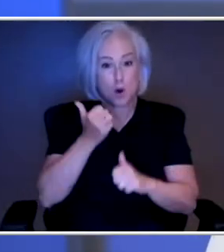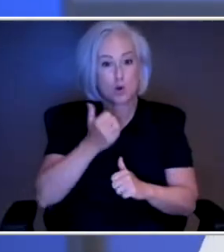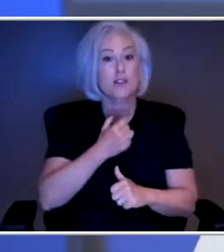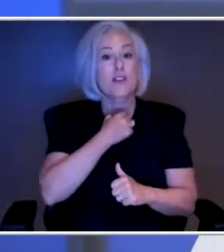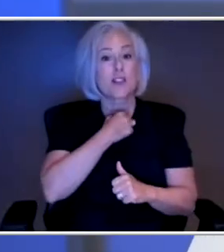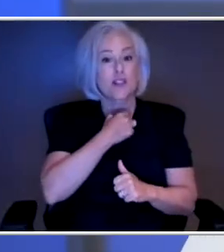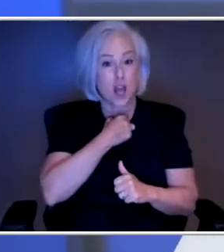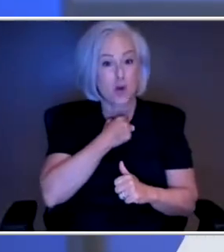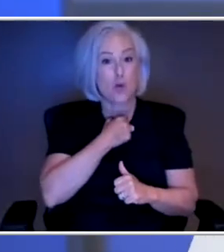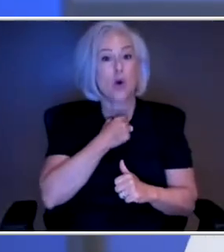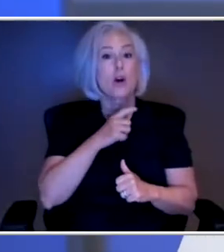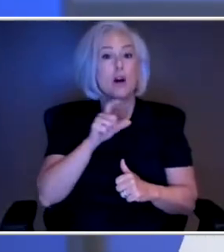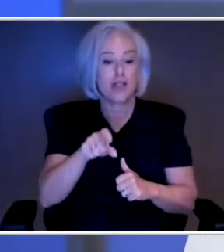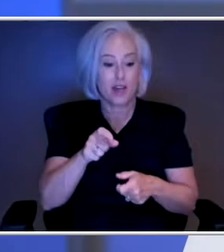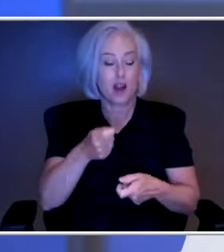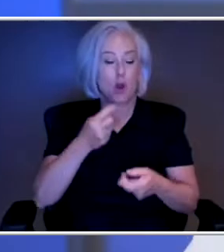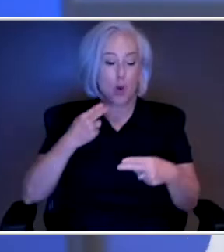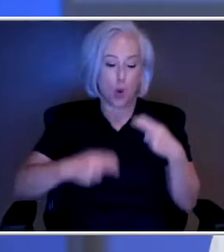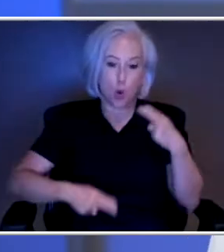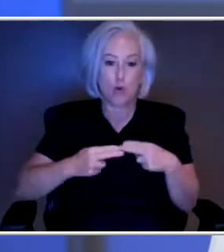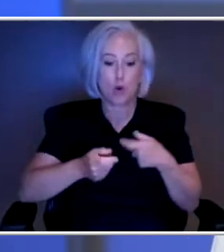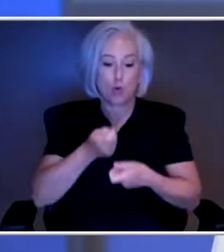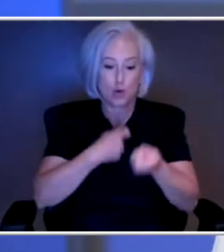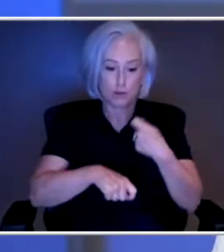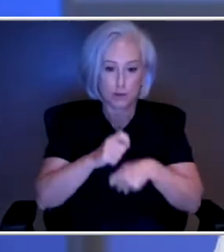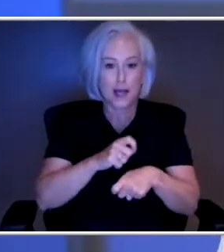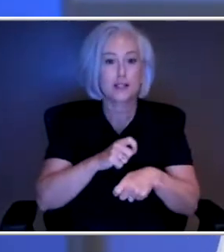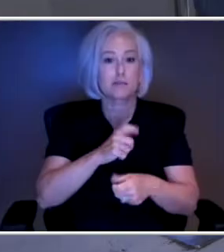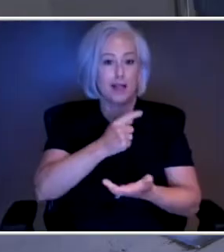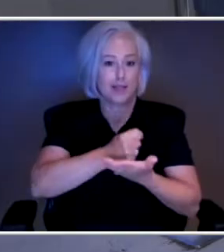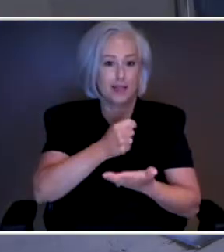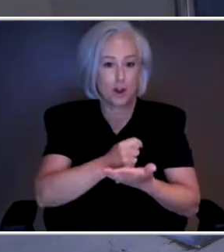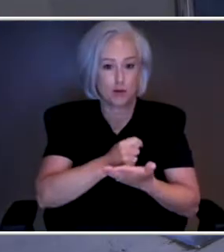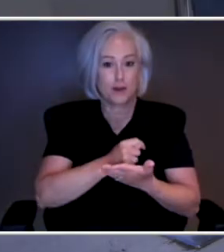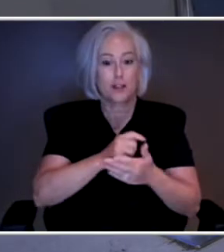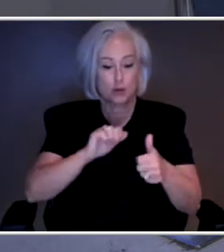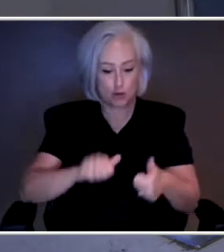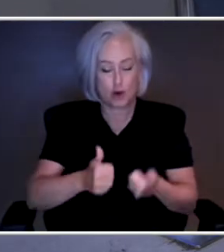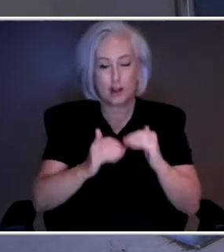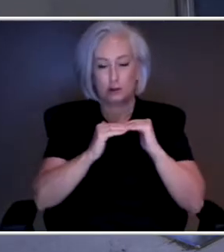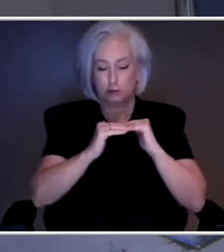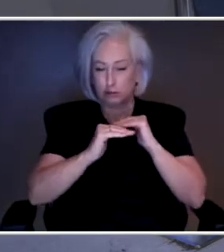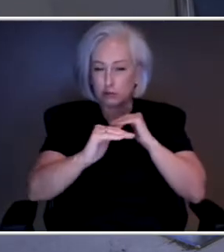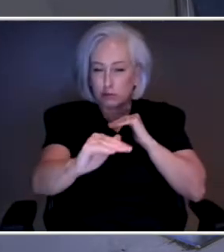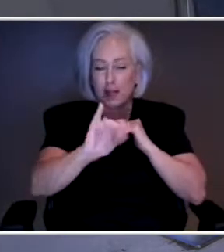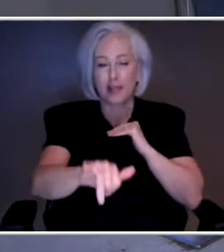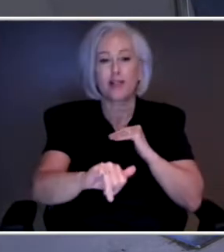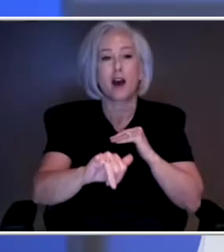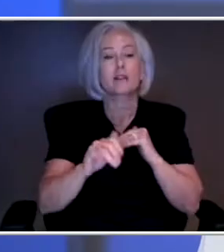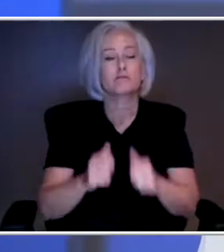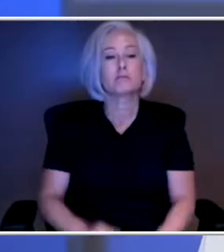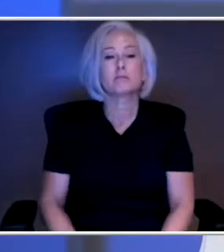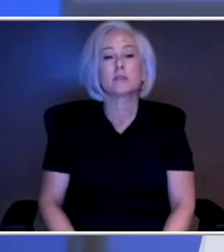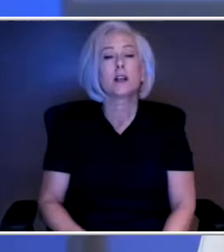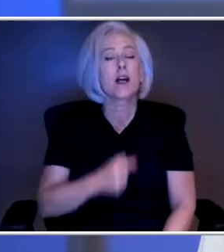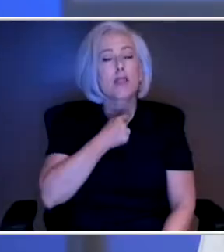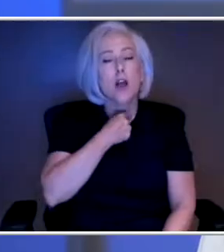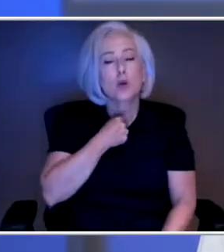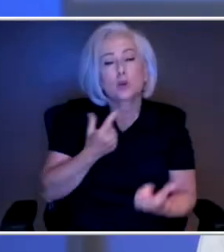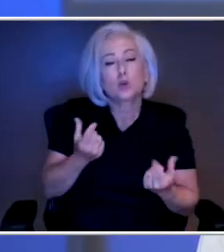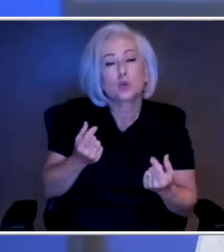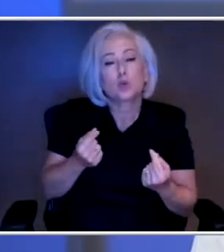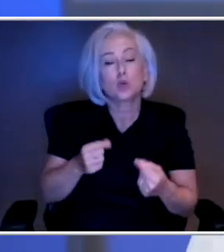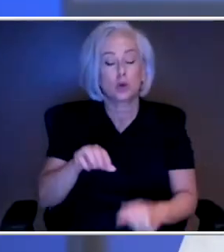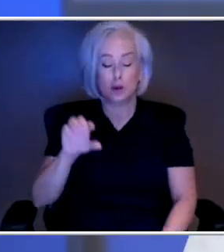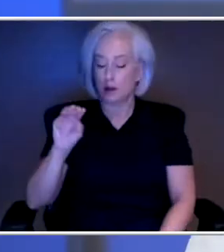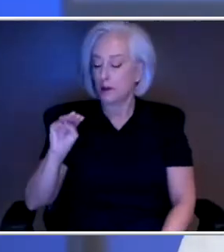life trying to deal with getting those hormones back to the levels they need to be. So what is the thyroid trying to regulate? Well, it does a lot of metabolic functions. And